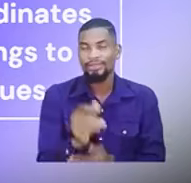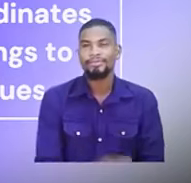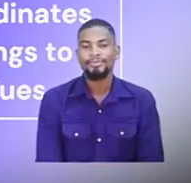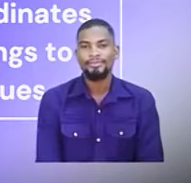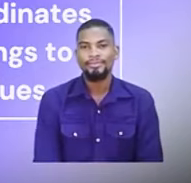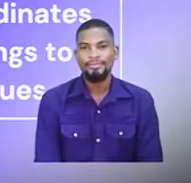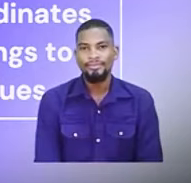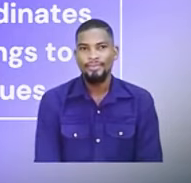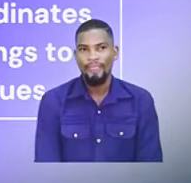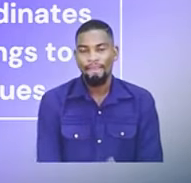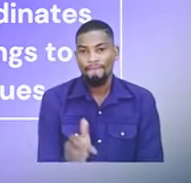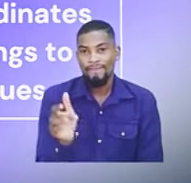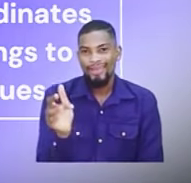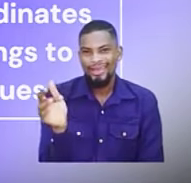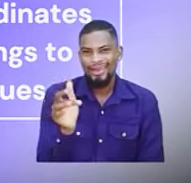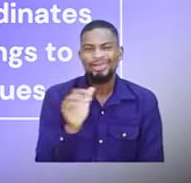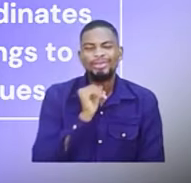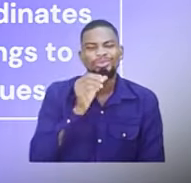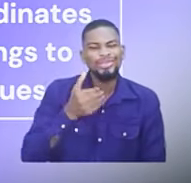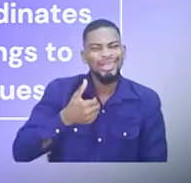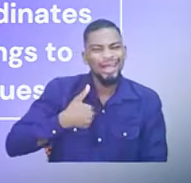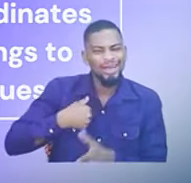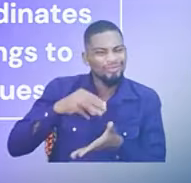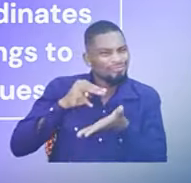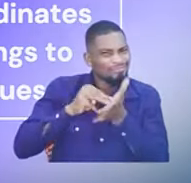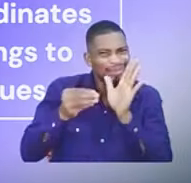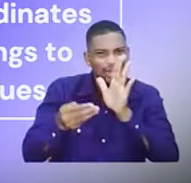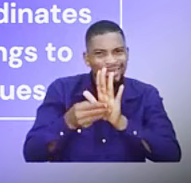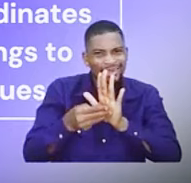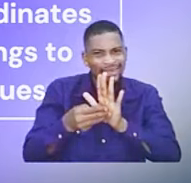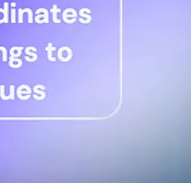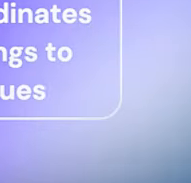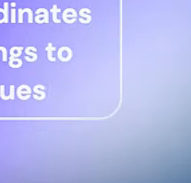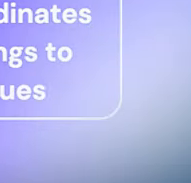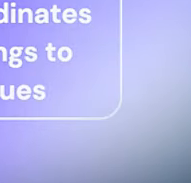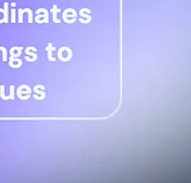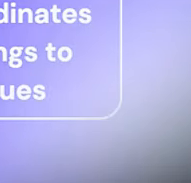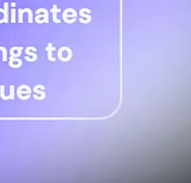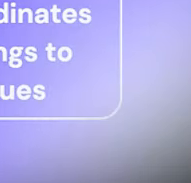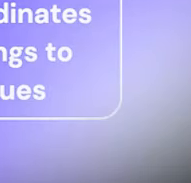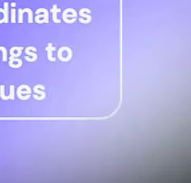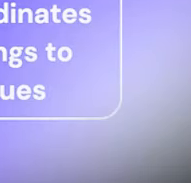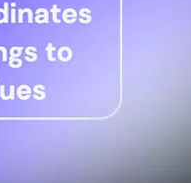Lust is senseless and careless.